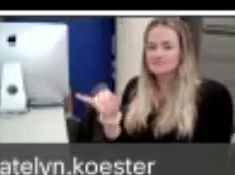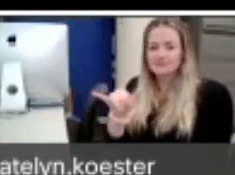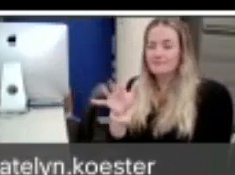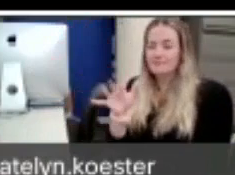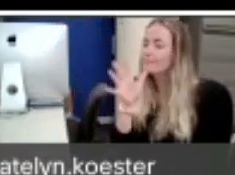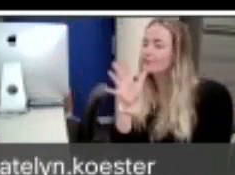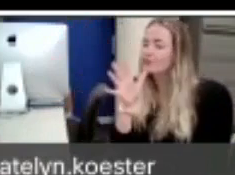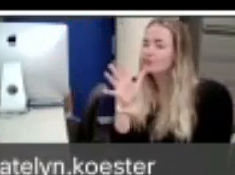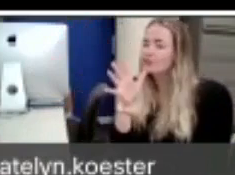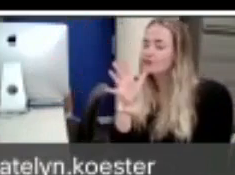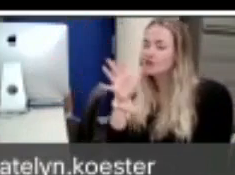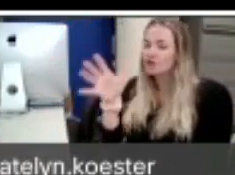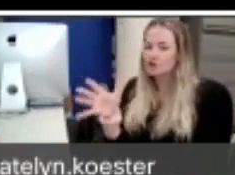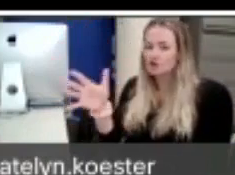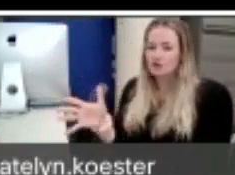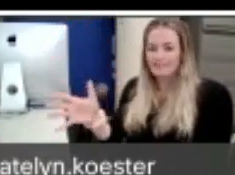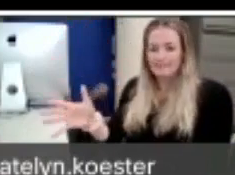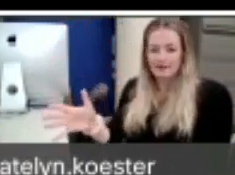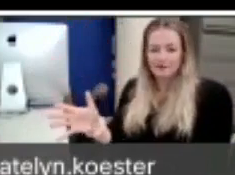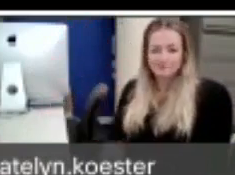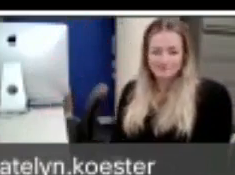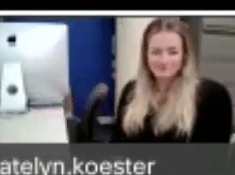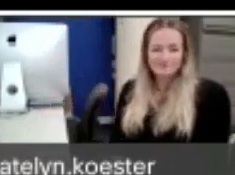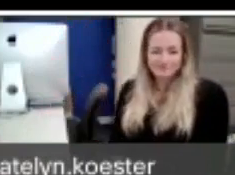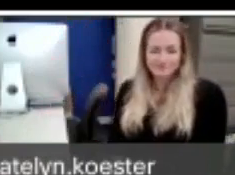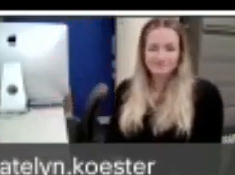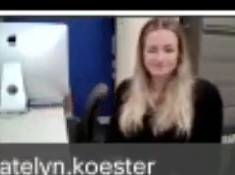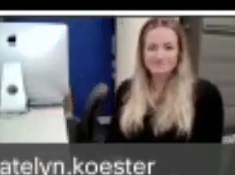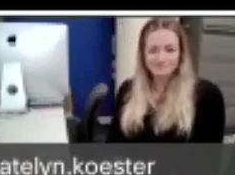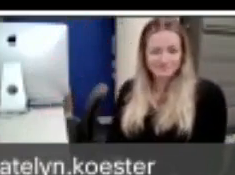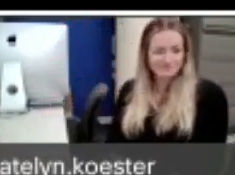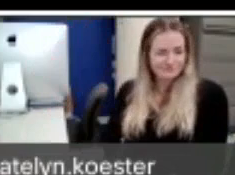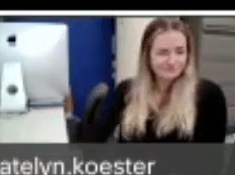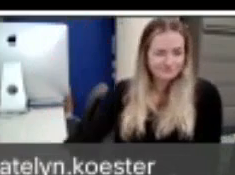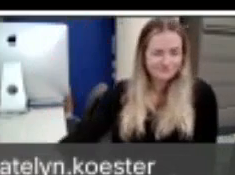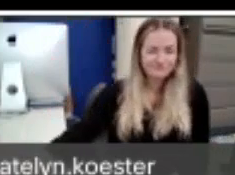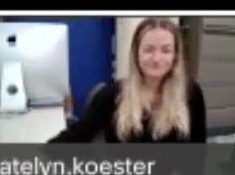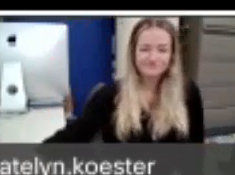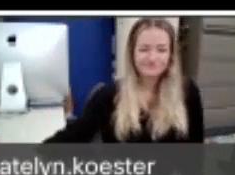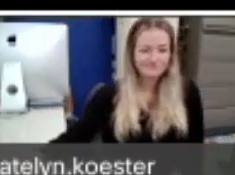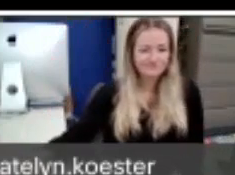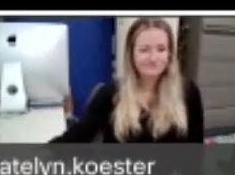And then there's grandma or grandmother, same as mom or mother, but it comes out twice.